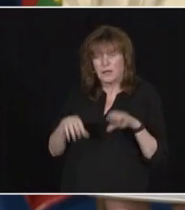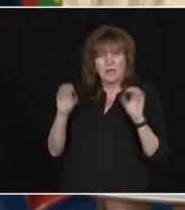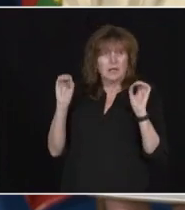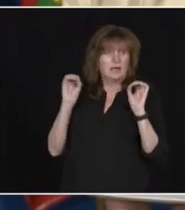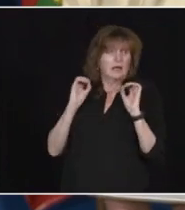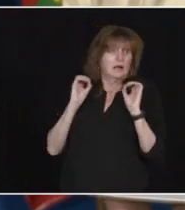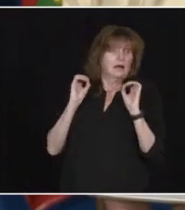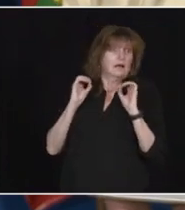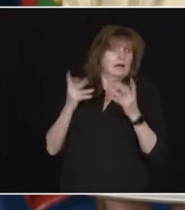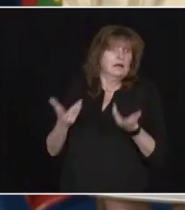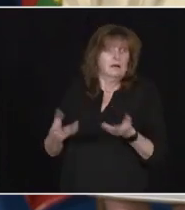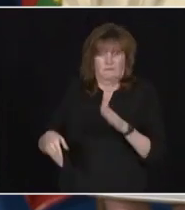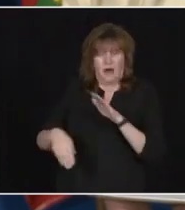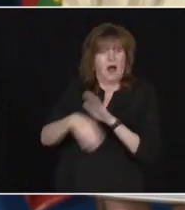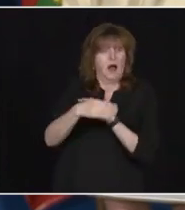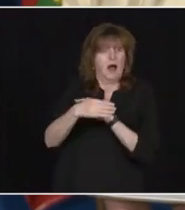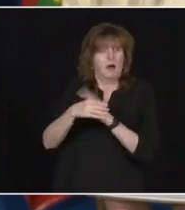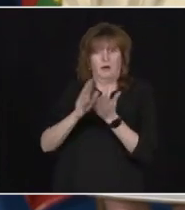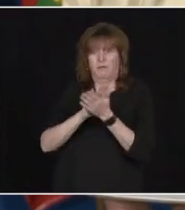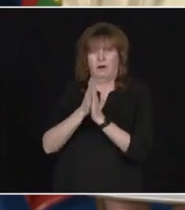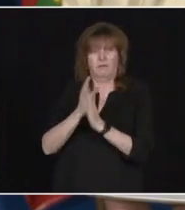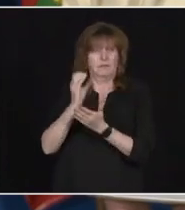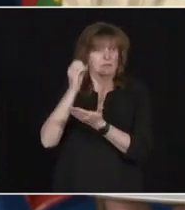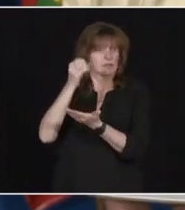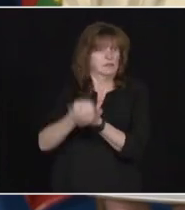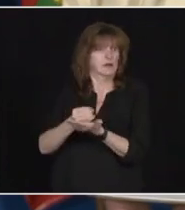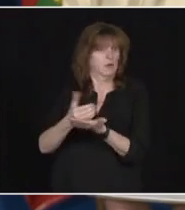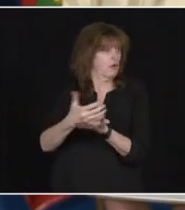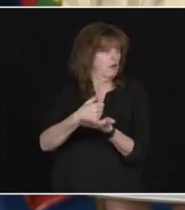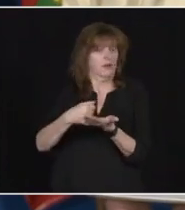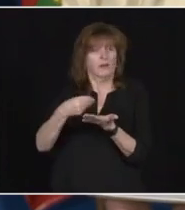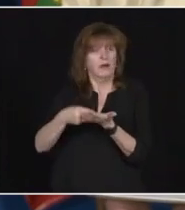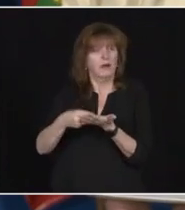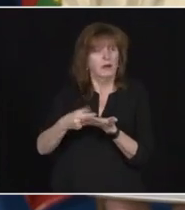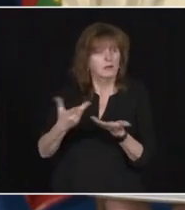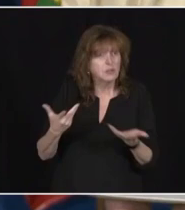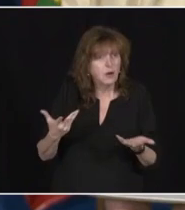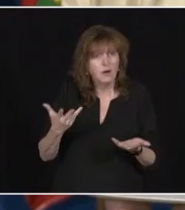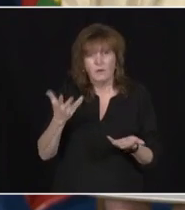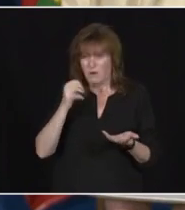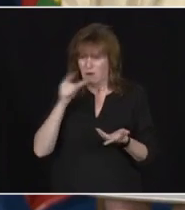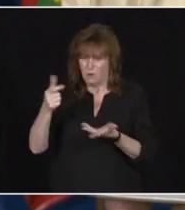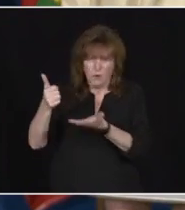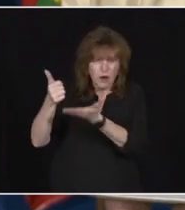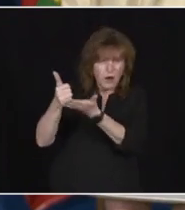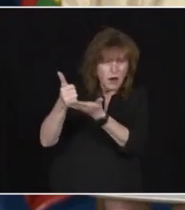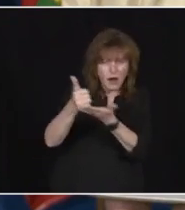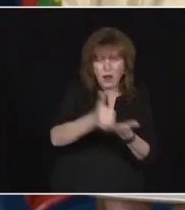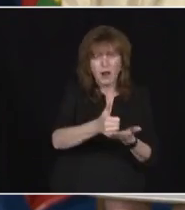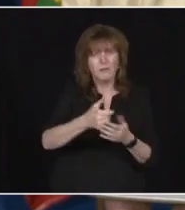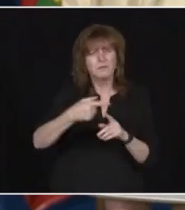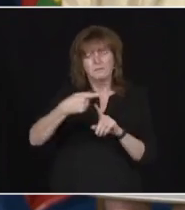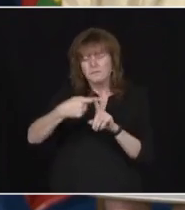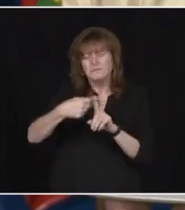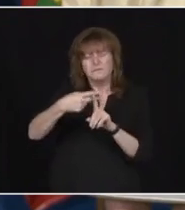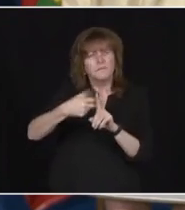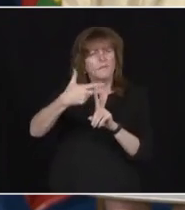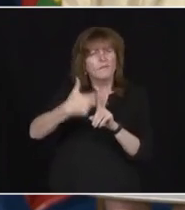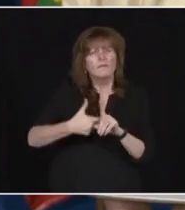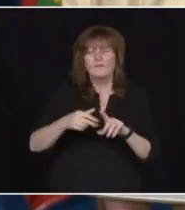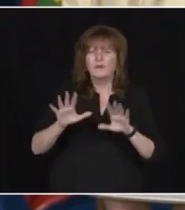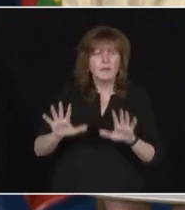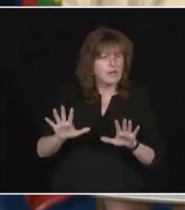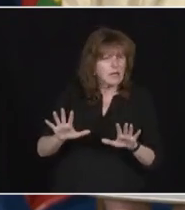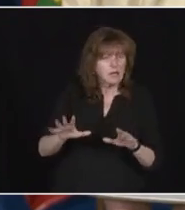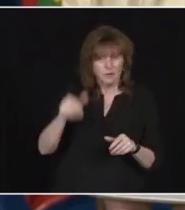0%. Help someone out, give them a break, and work with them for the next few months. It's not like there's a lineup